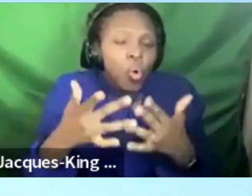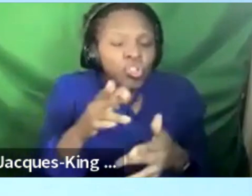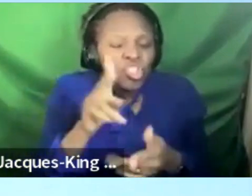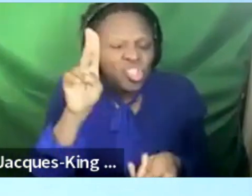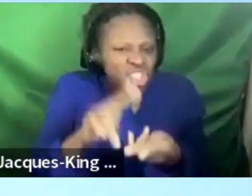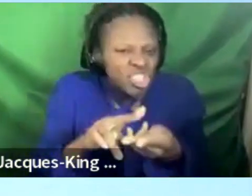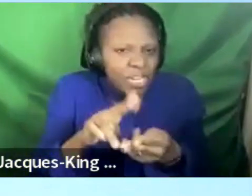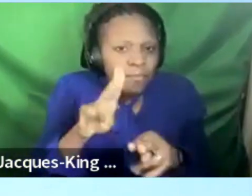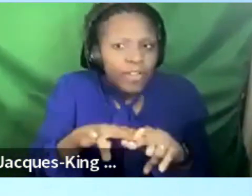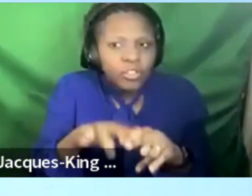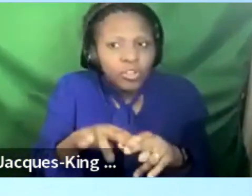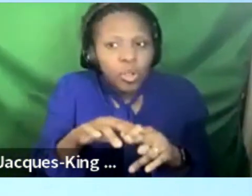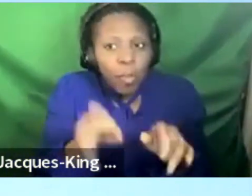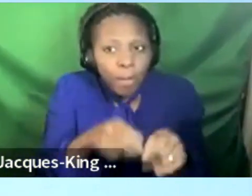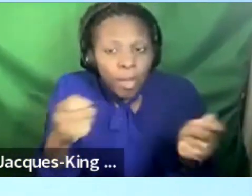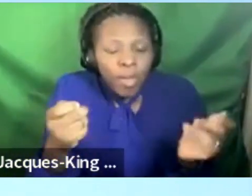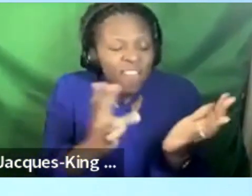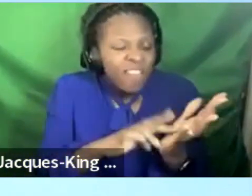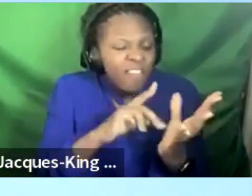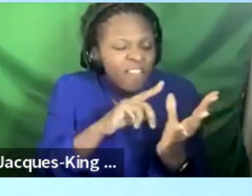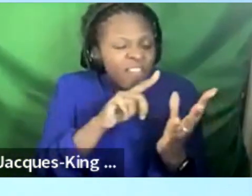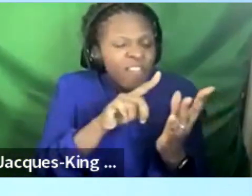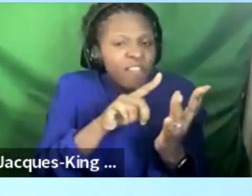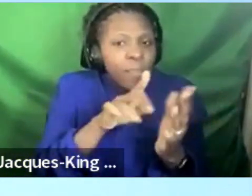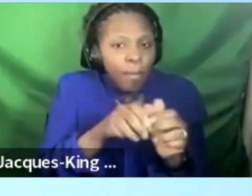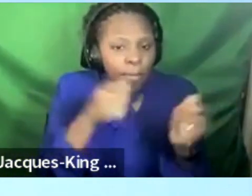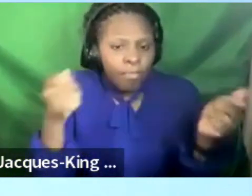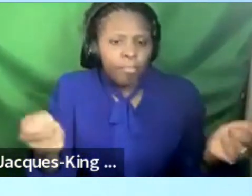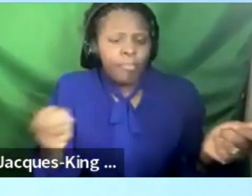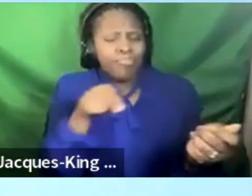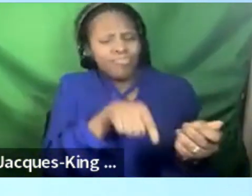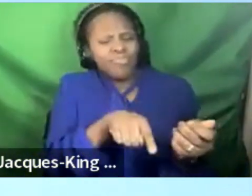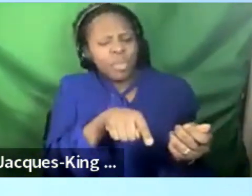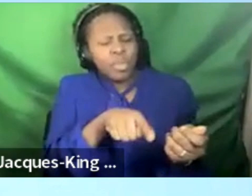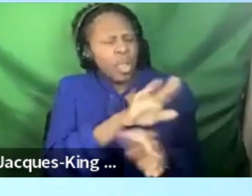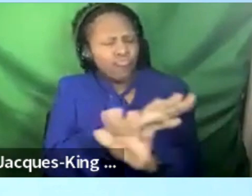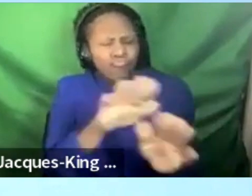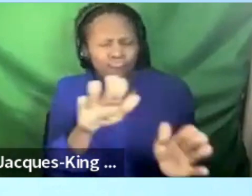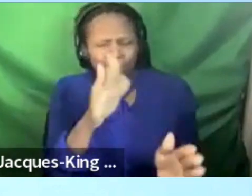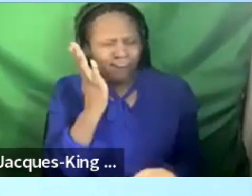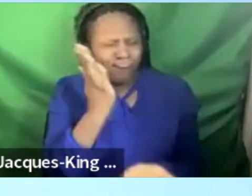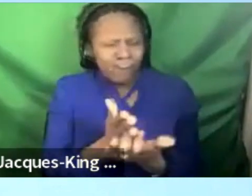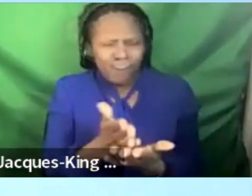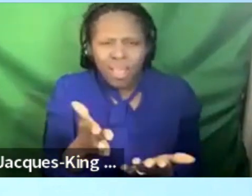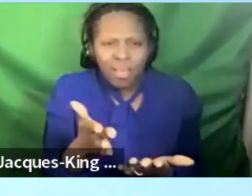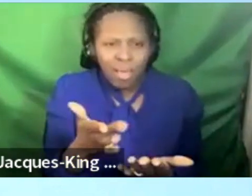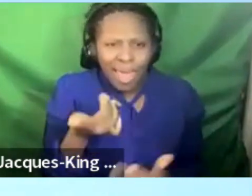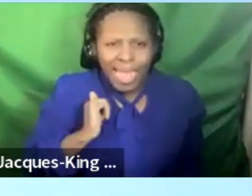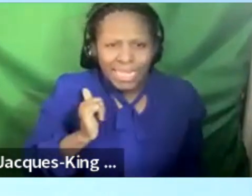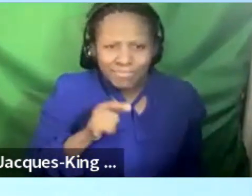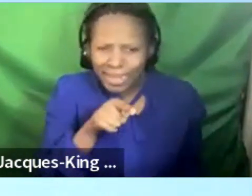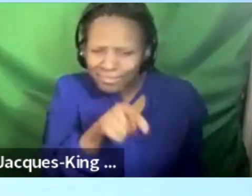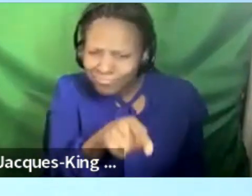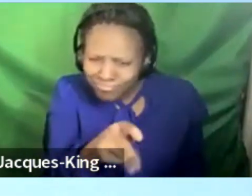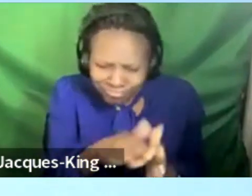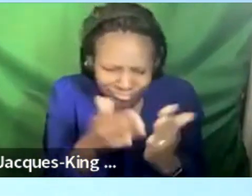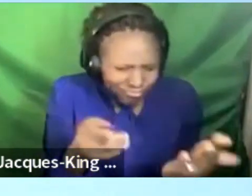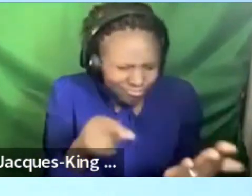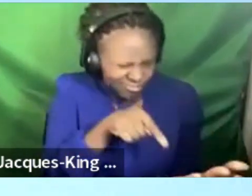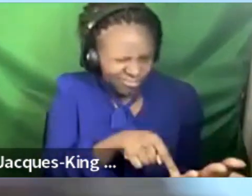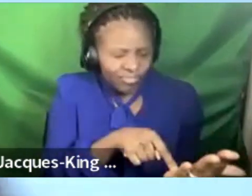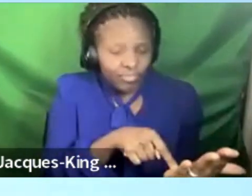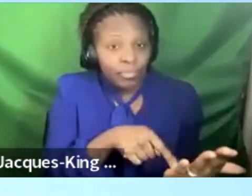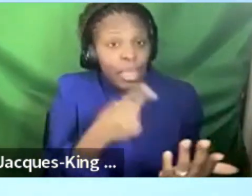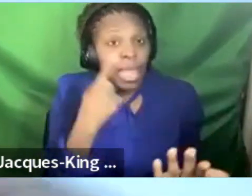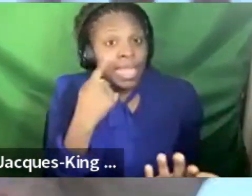find ways to characterize it. And does that make sense? And